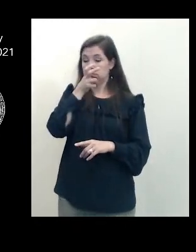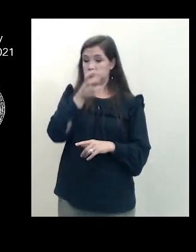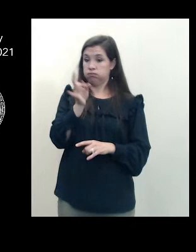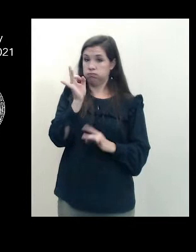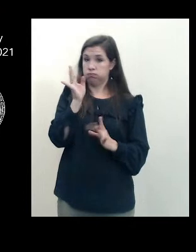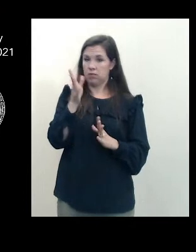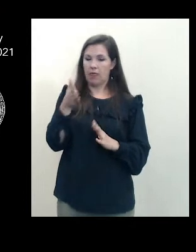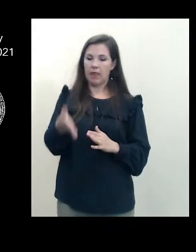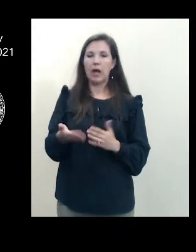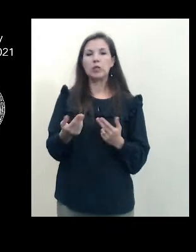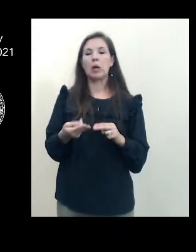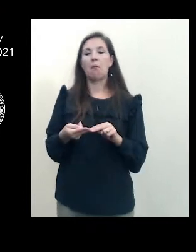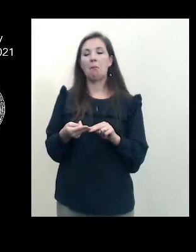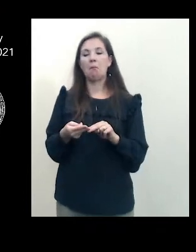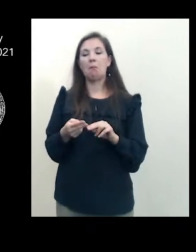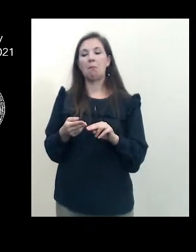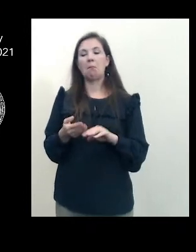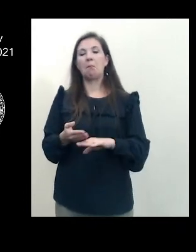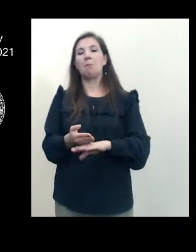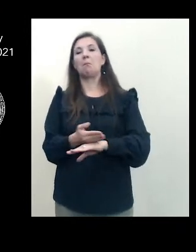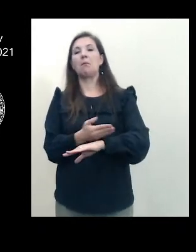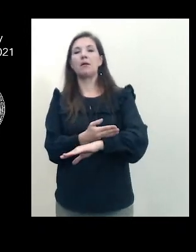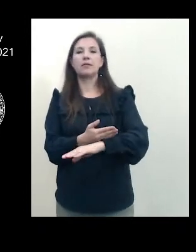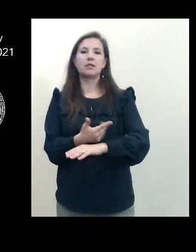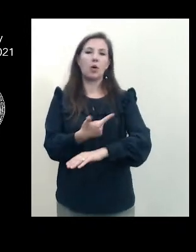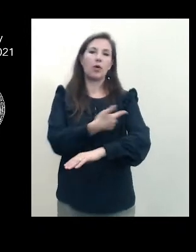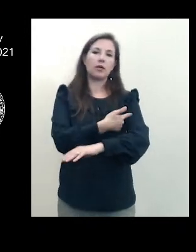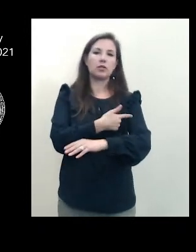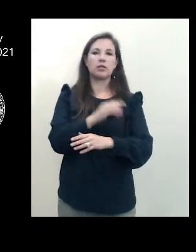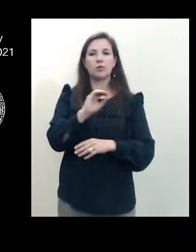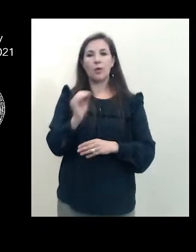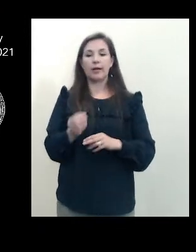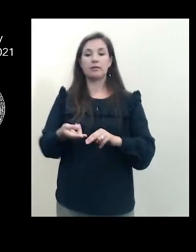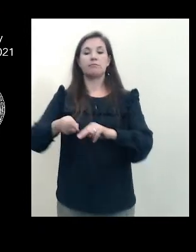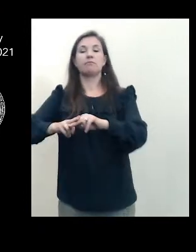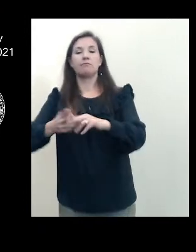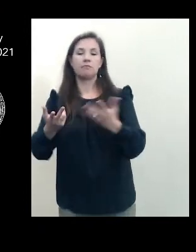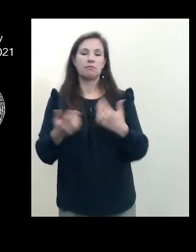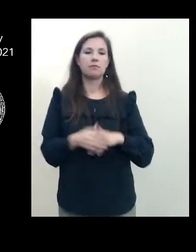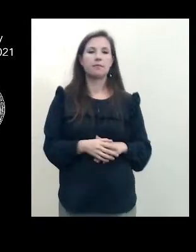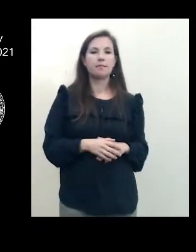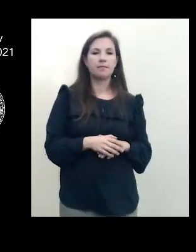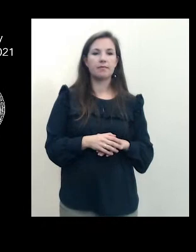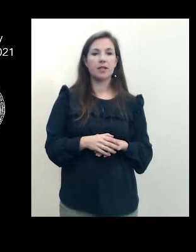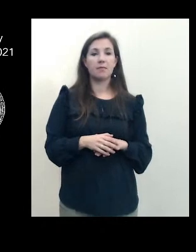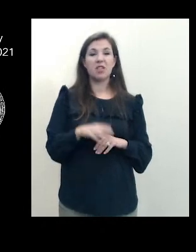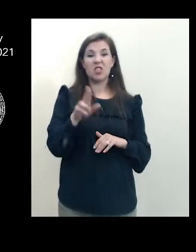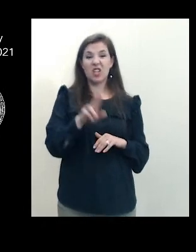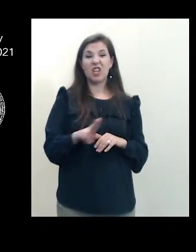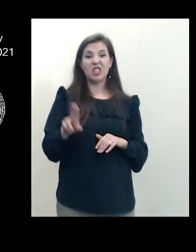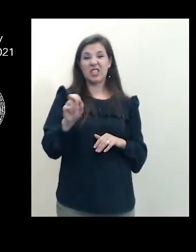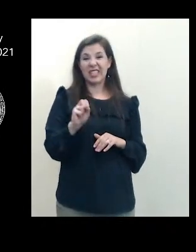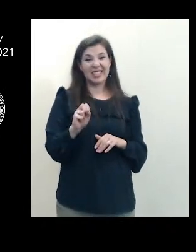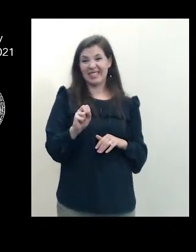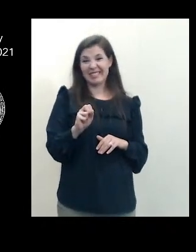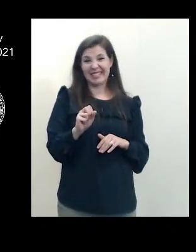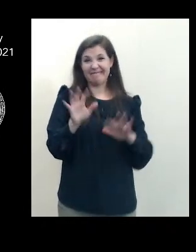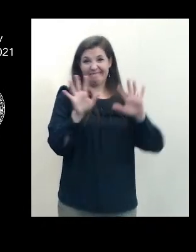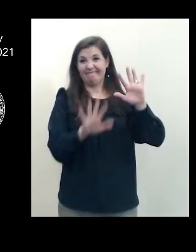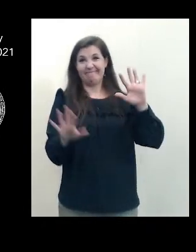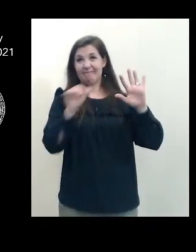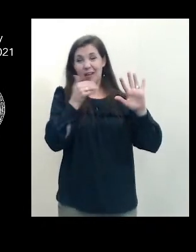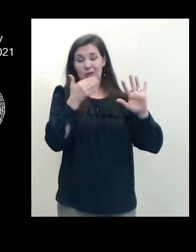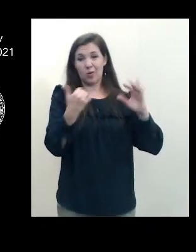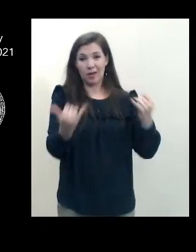So things are moderating as they've gotten their vaccine rates up. And there's really no part of the United States that's really good right now, except